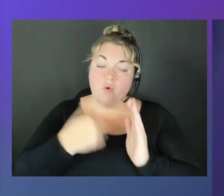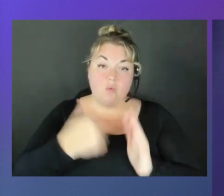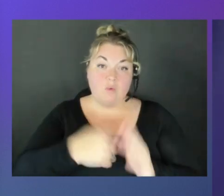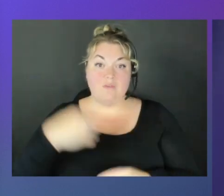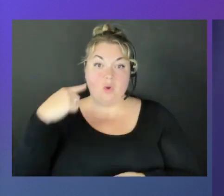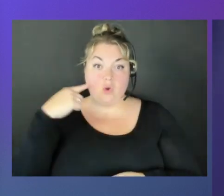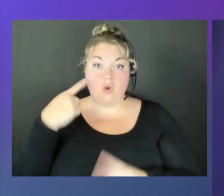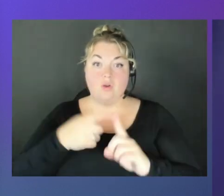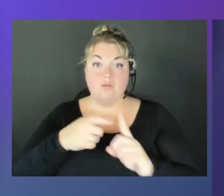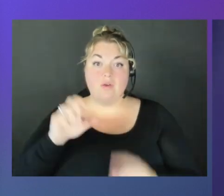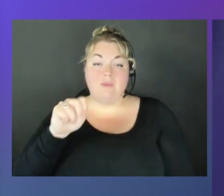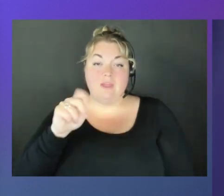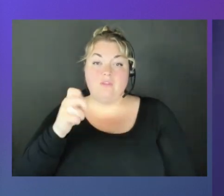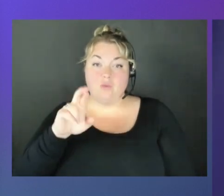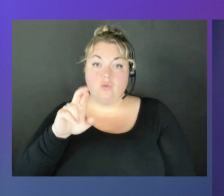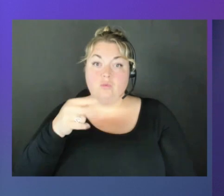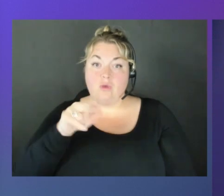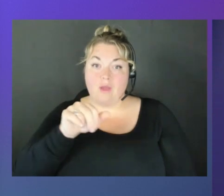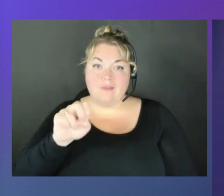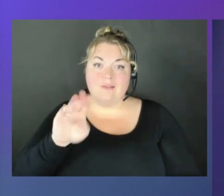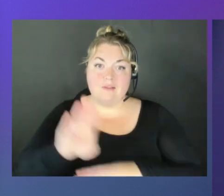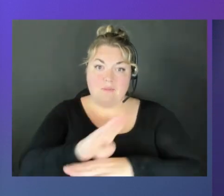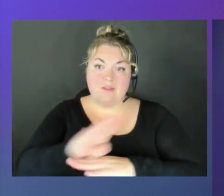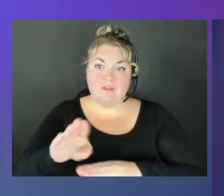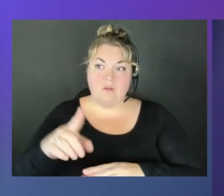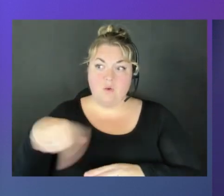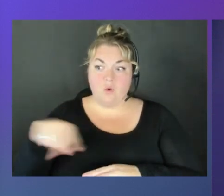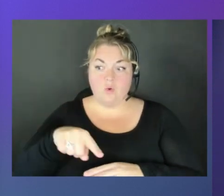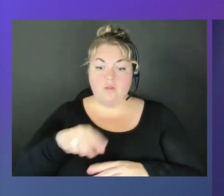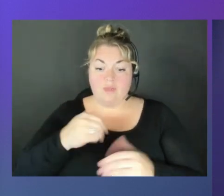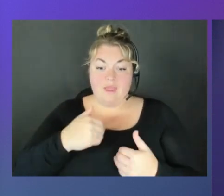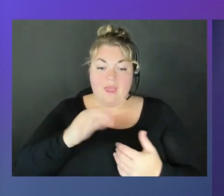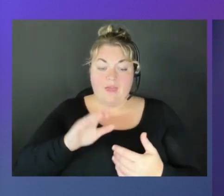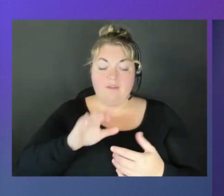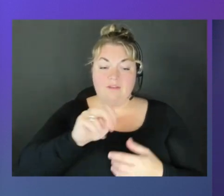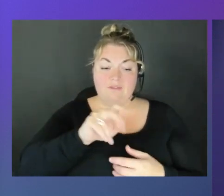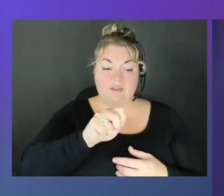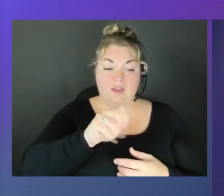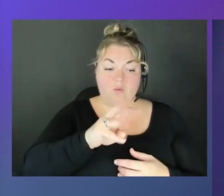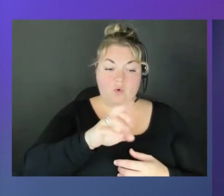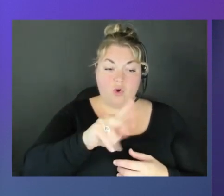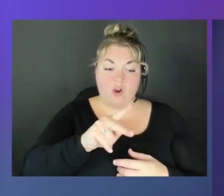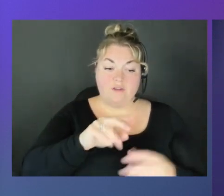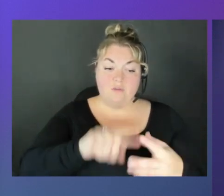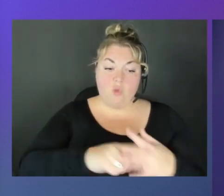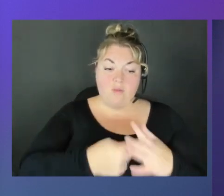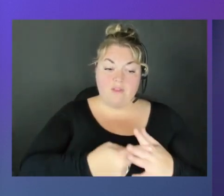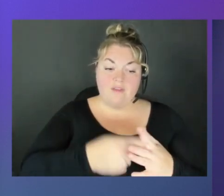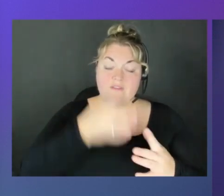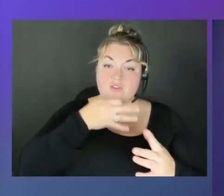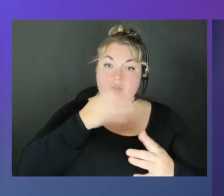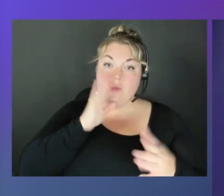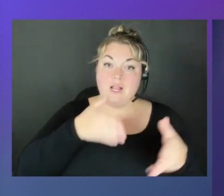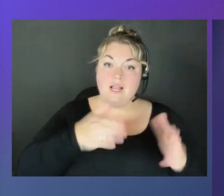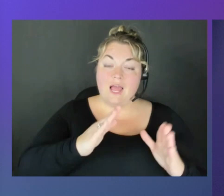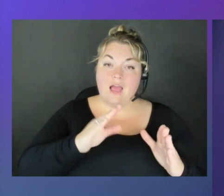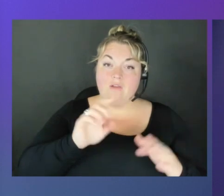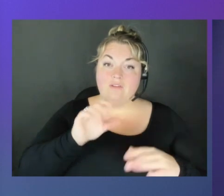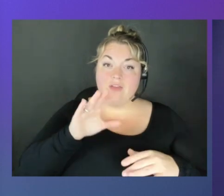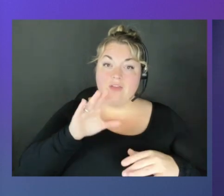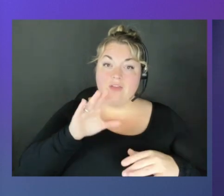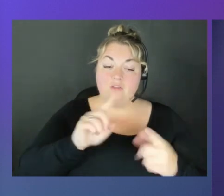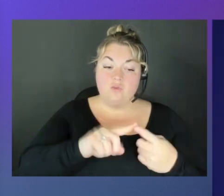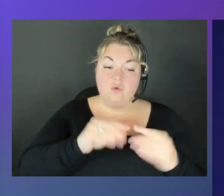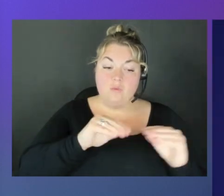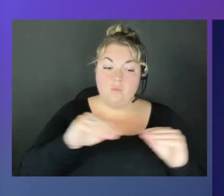enterprises who envision having network deployments eventually where they would allow devices to move freely between Wi-Fi